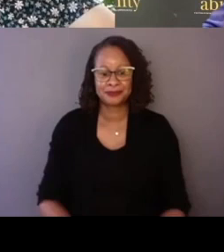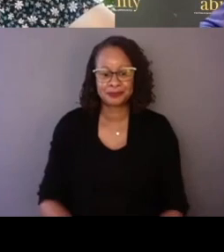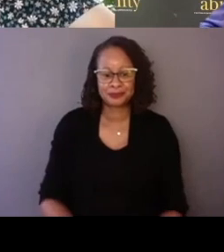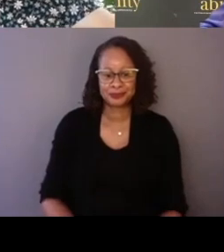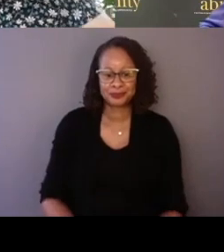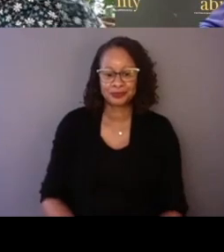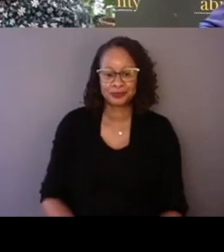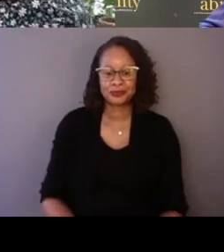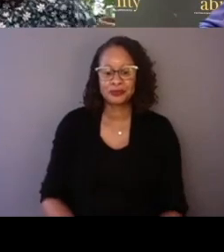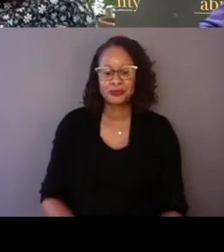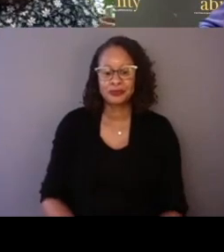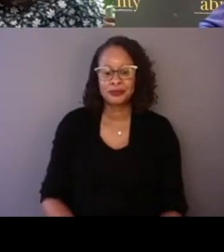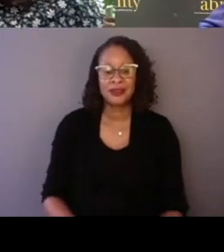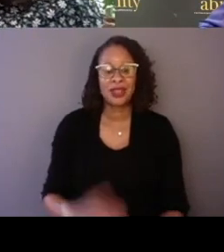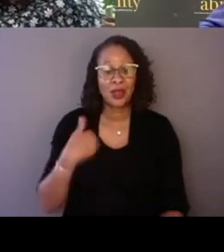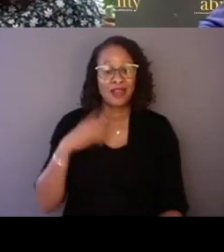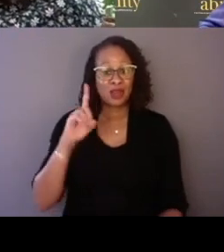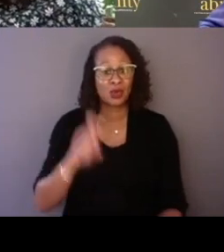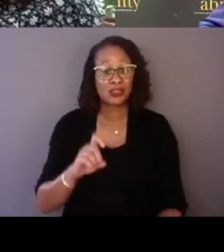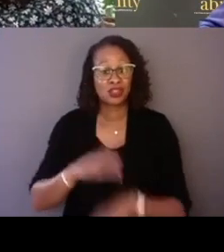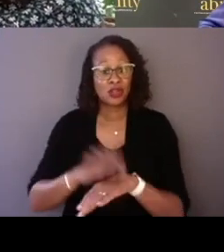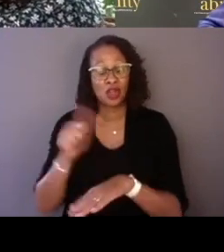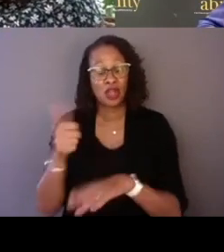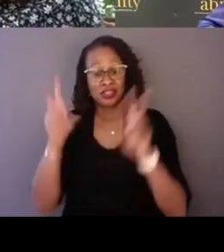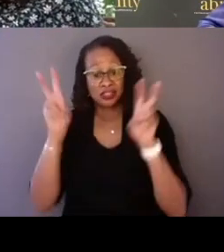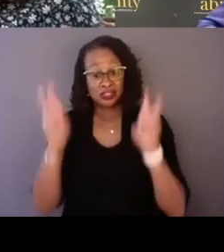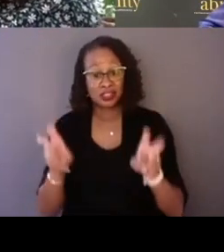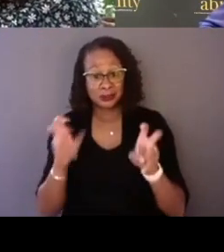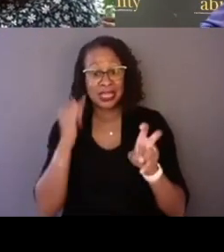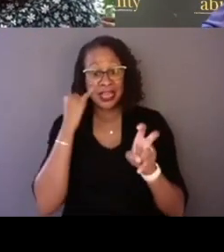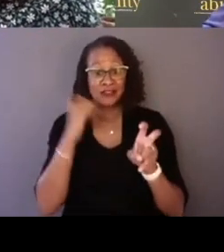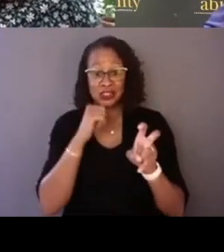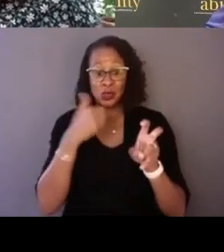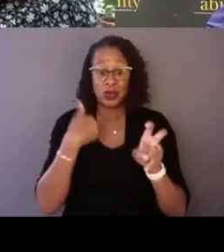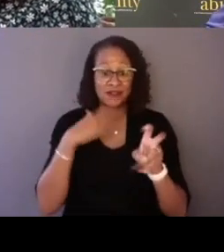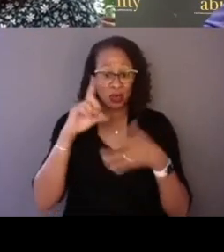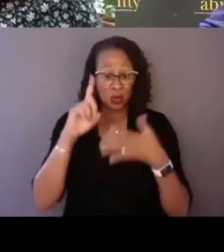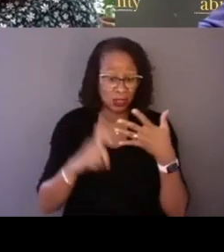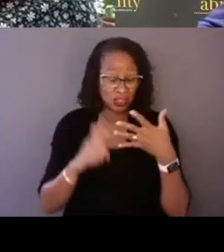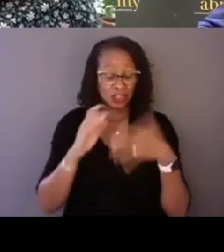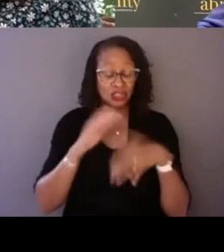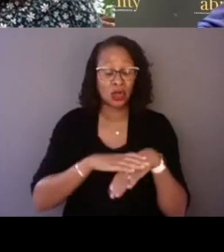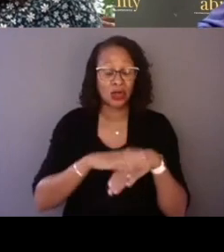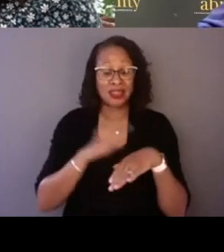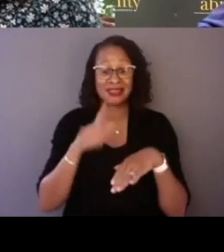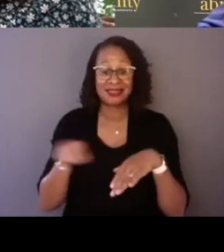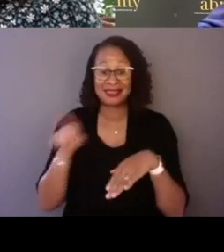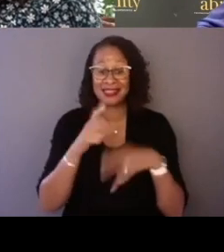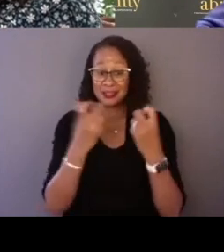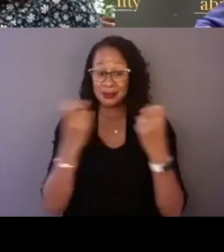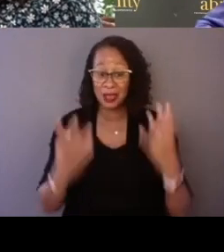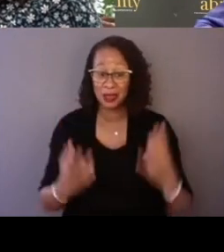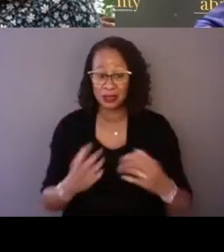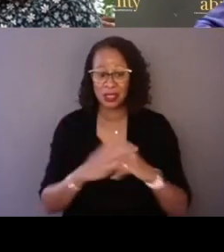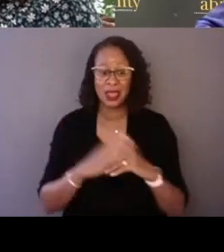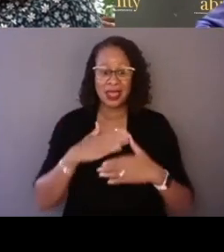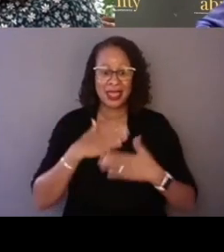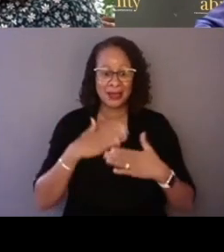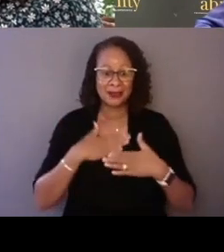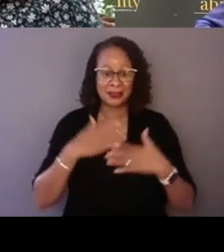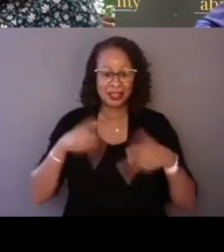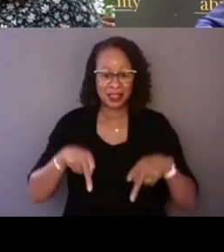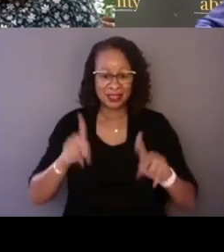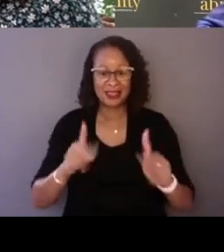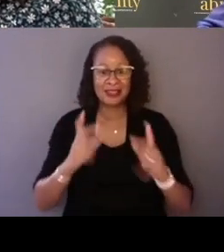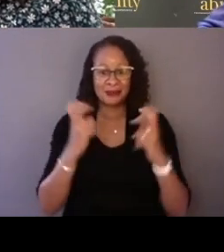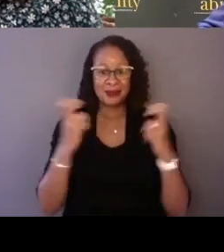on other topics. And of course, if we don't have questions on these direct topics, we'd be happy to let these esteemed